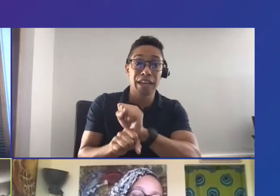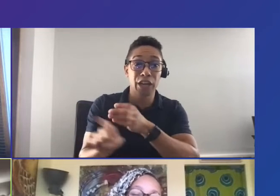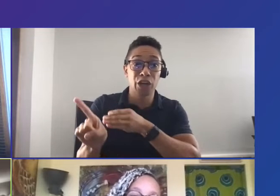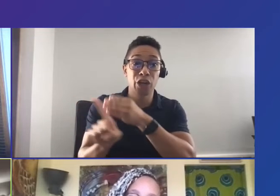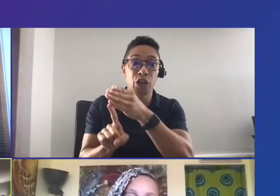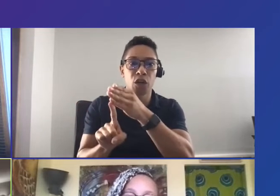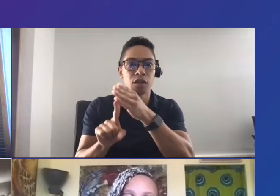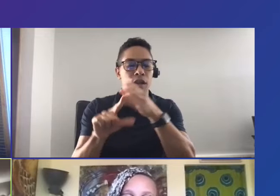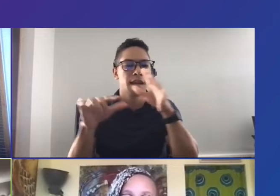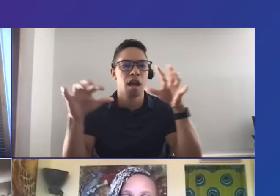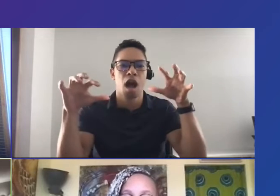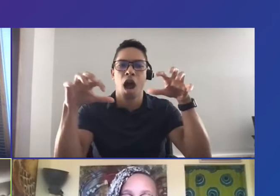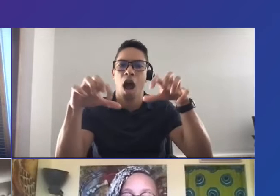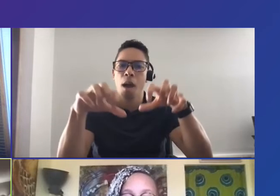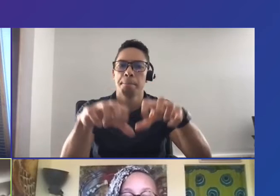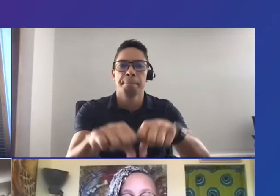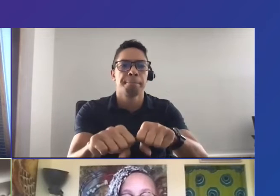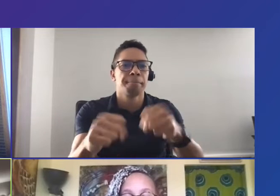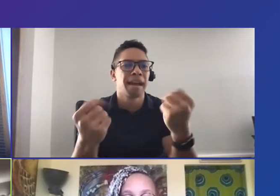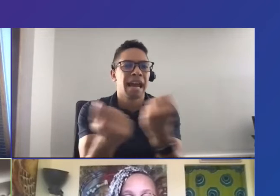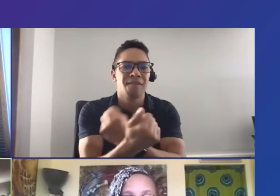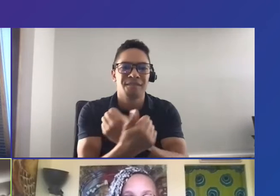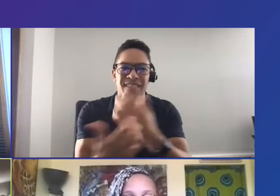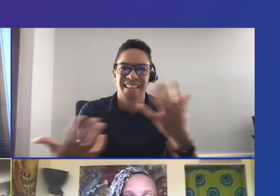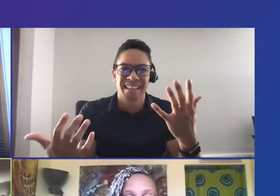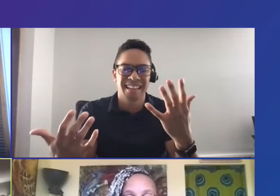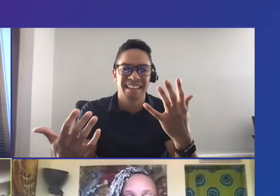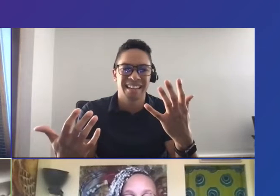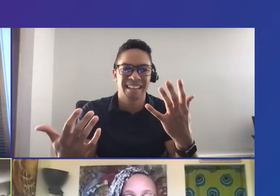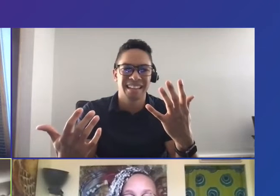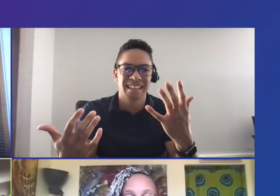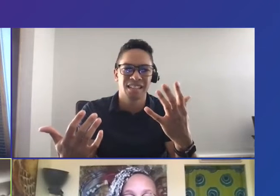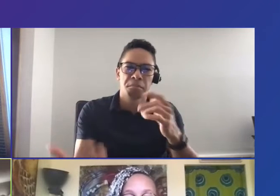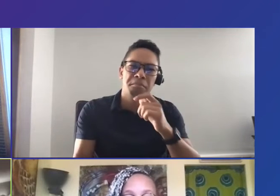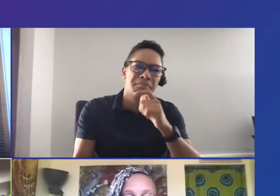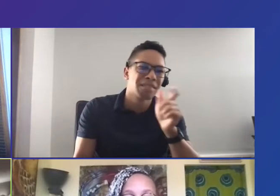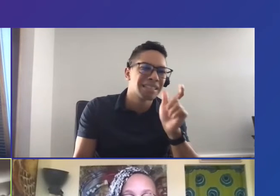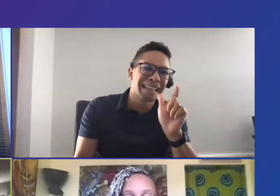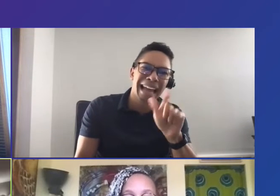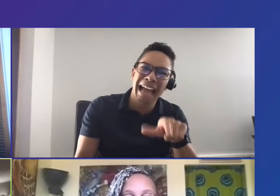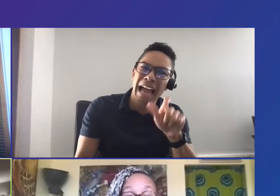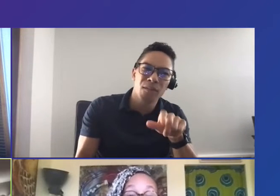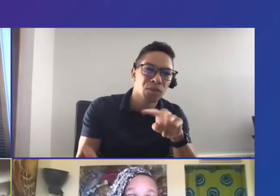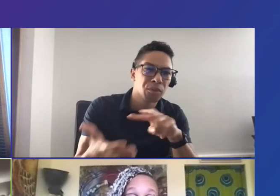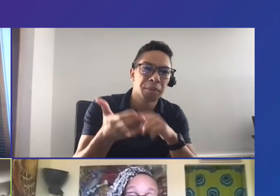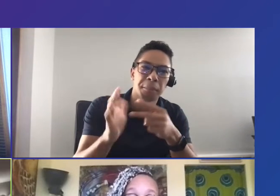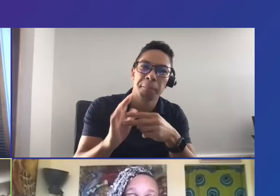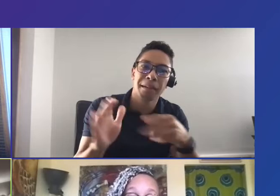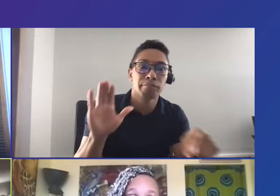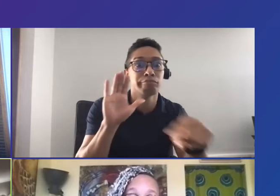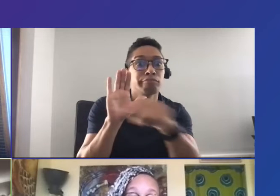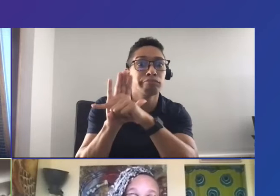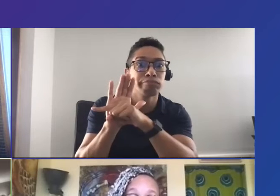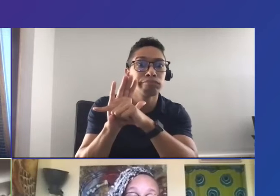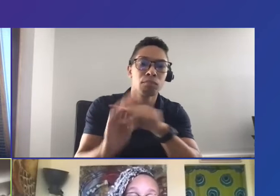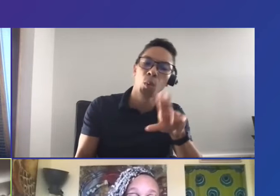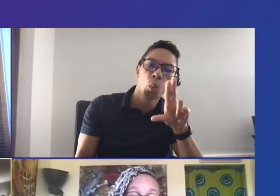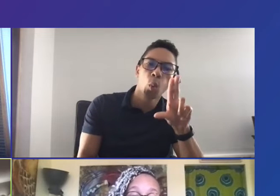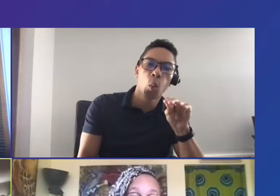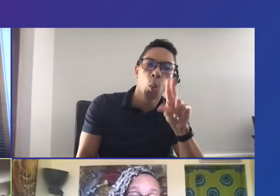just becomes like, and those deaths don't have to necessarily be a bad thing. I feel like that